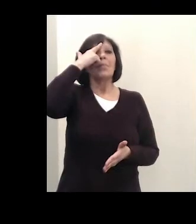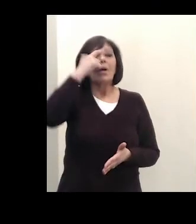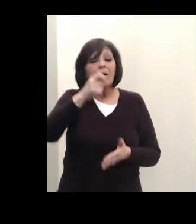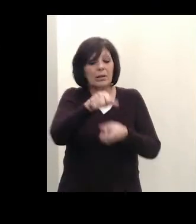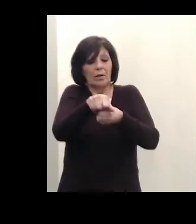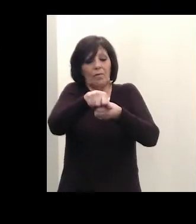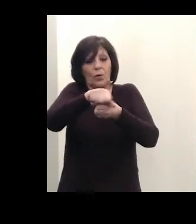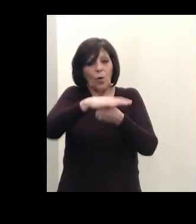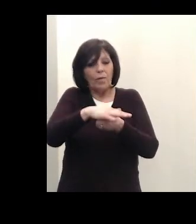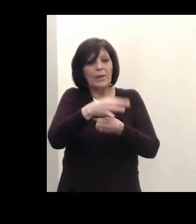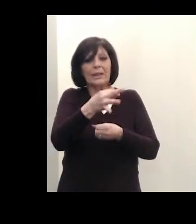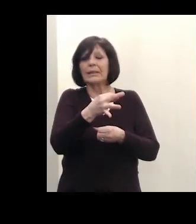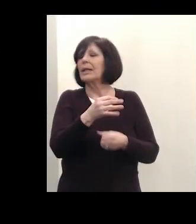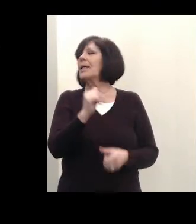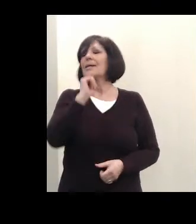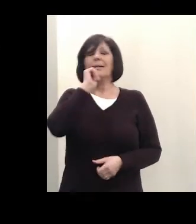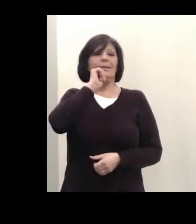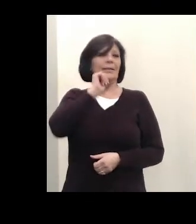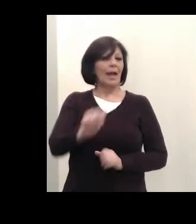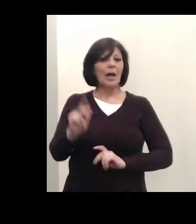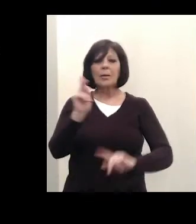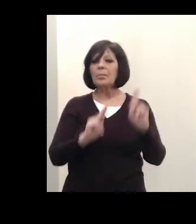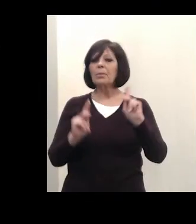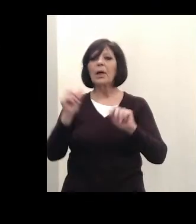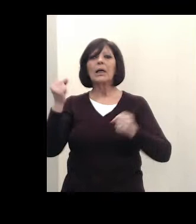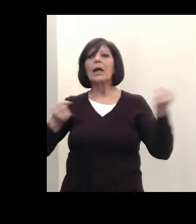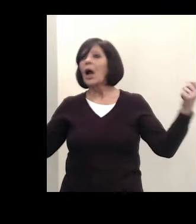not individuals who had a car crash and were